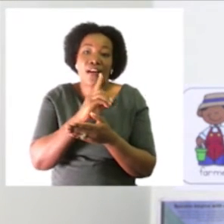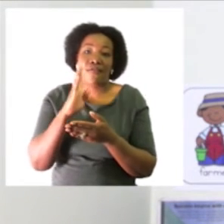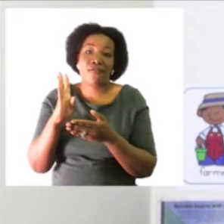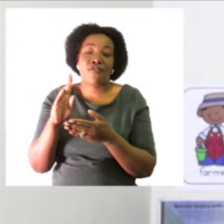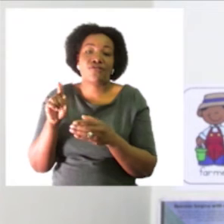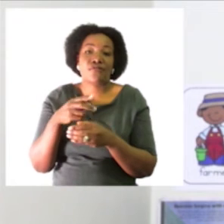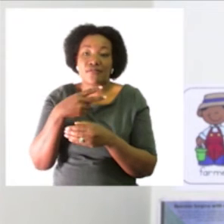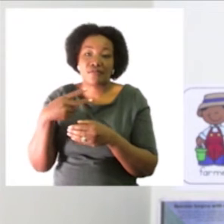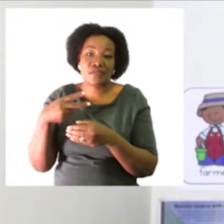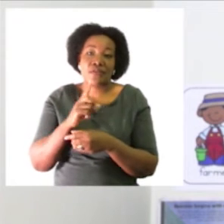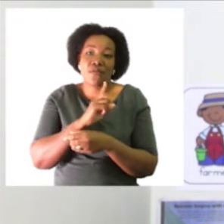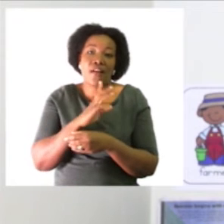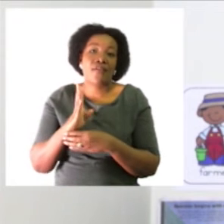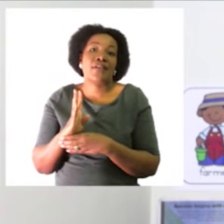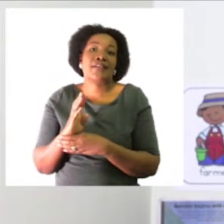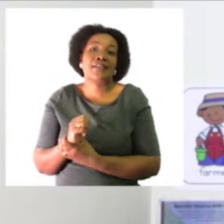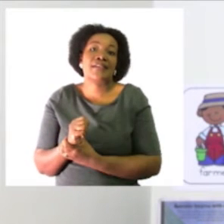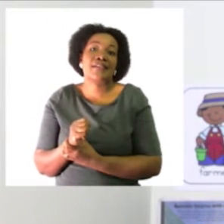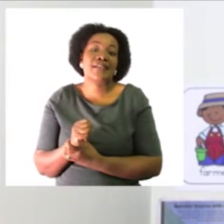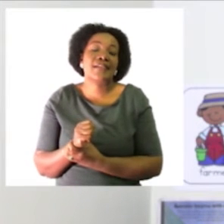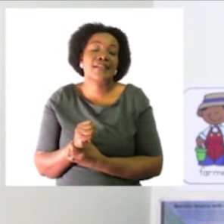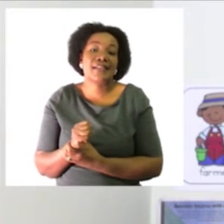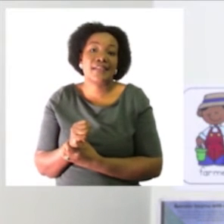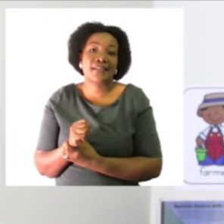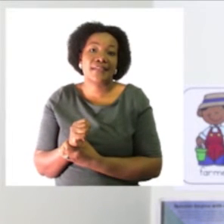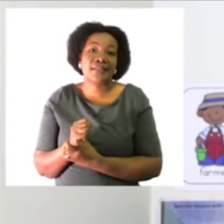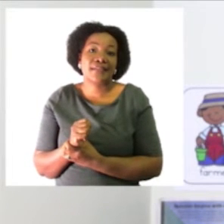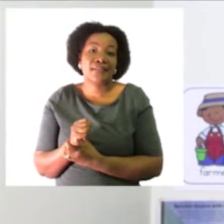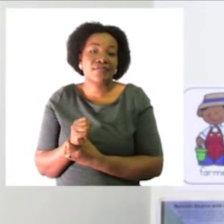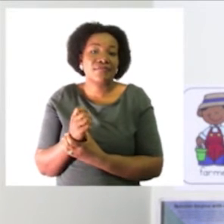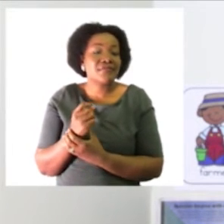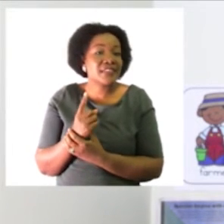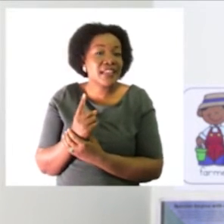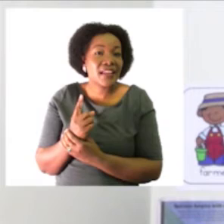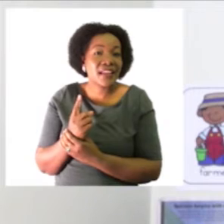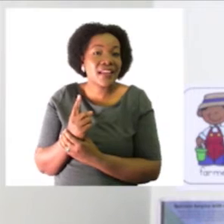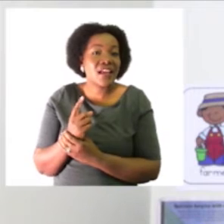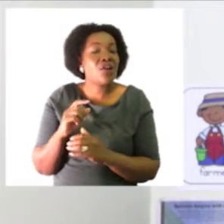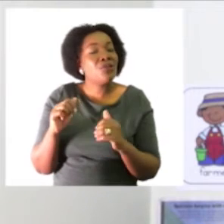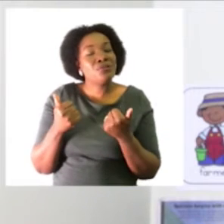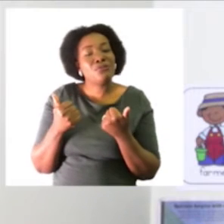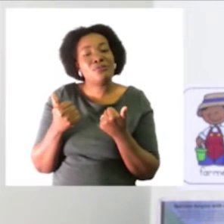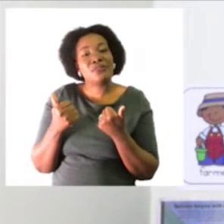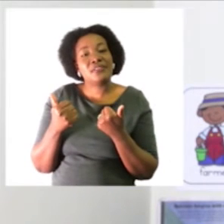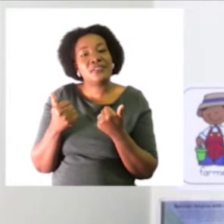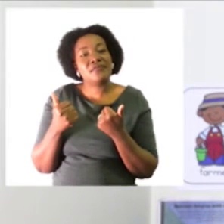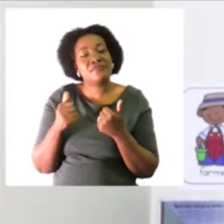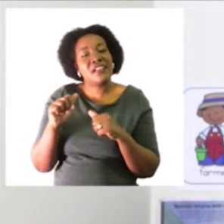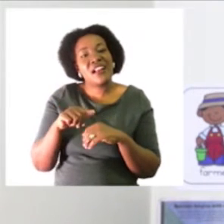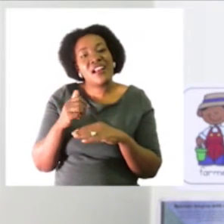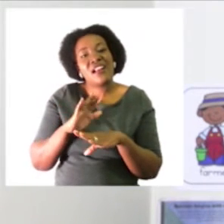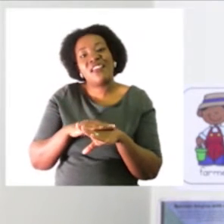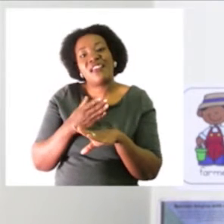leftover numbers, which is going to be a 14. Can you see the trick? Very nice. Let's have one more